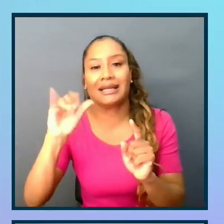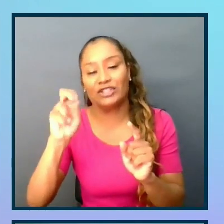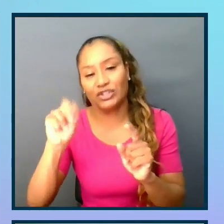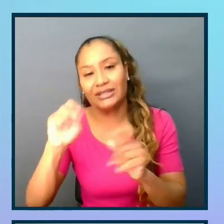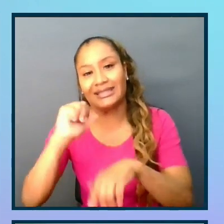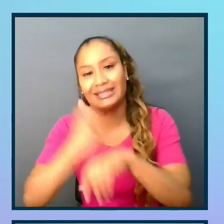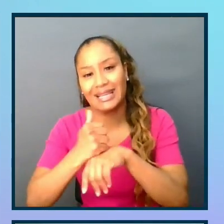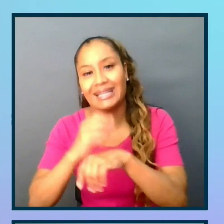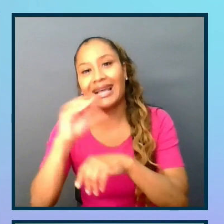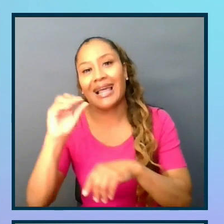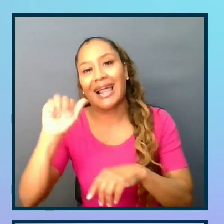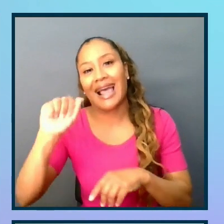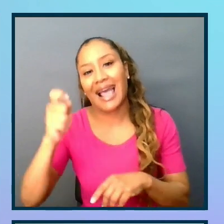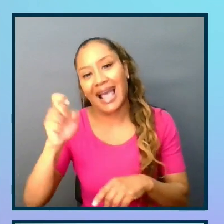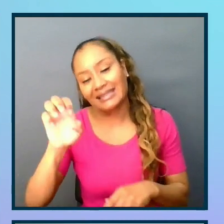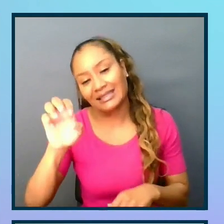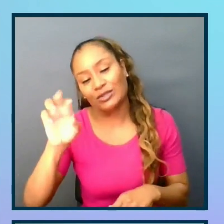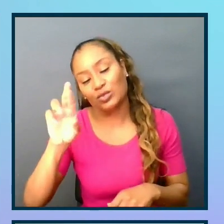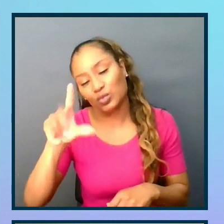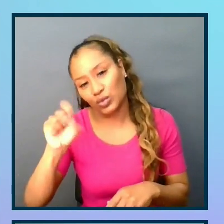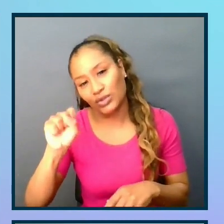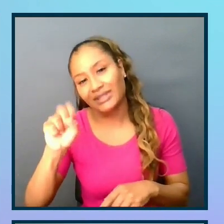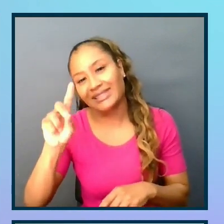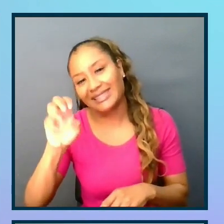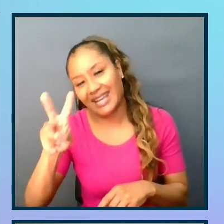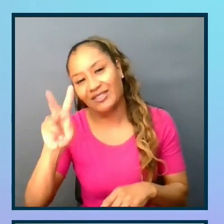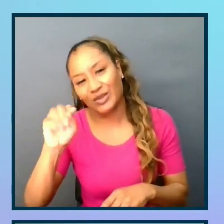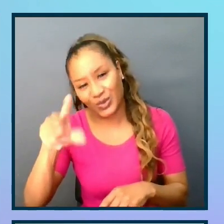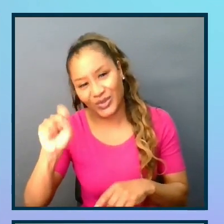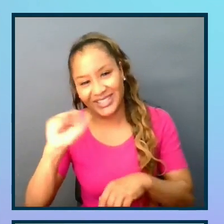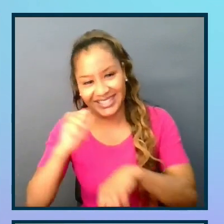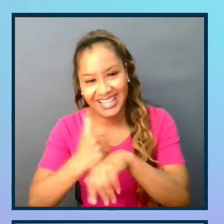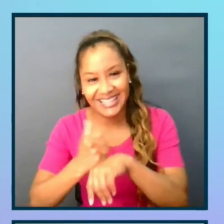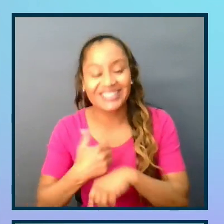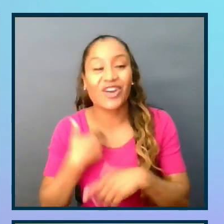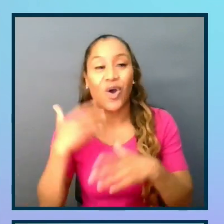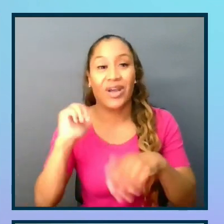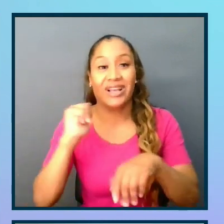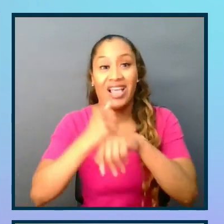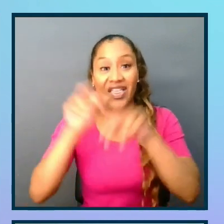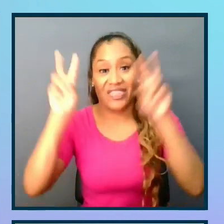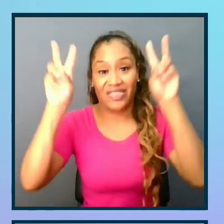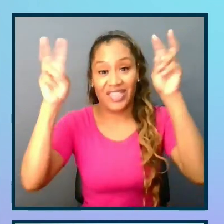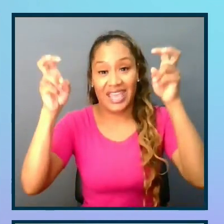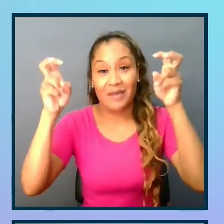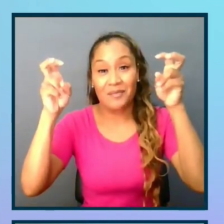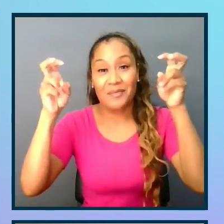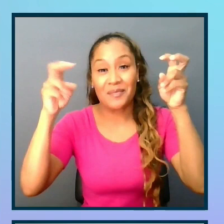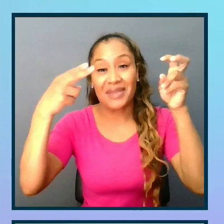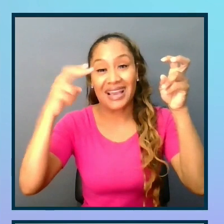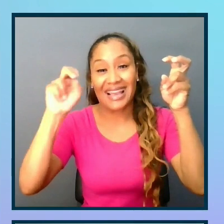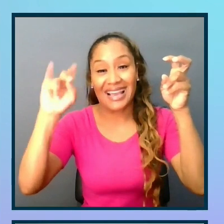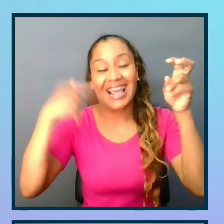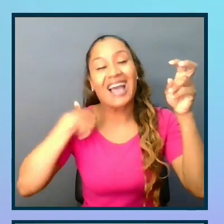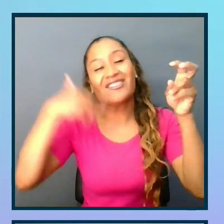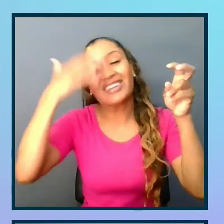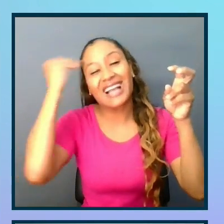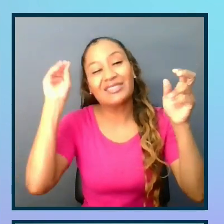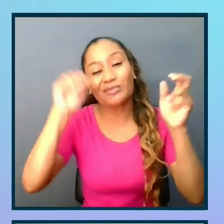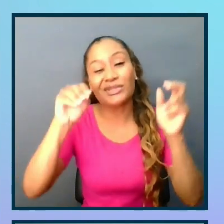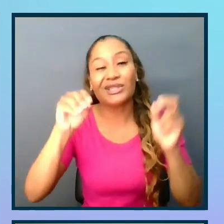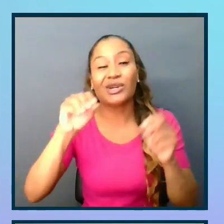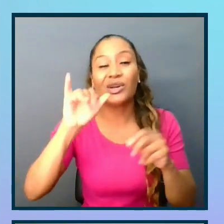DevTools theme. So I already have an ID on, on the heading. I just forgot to add role equals group to the